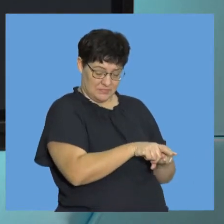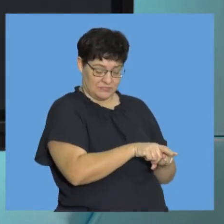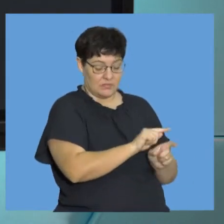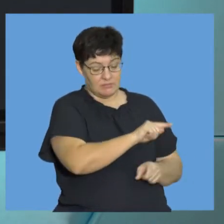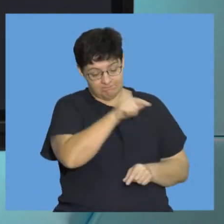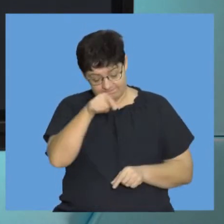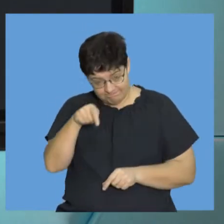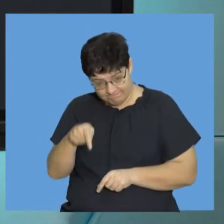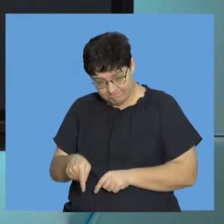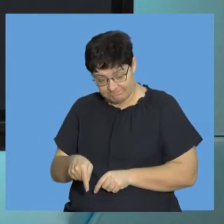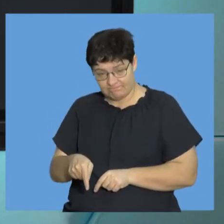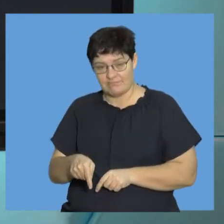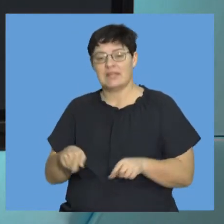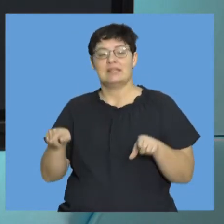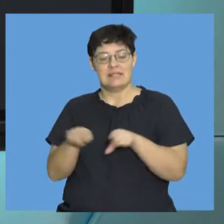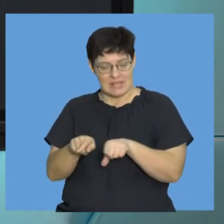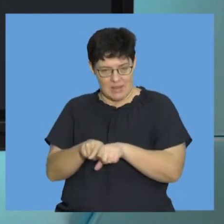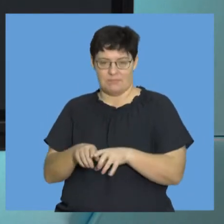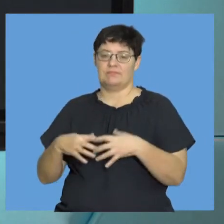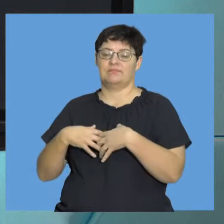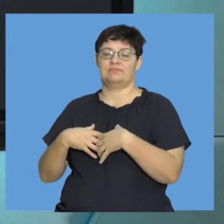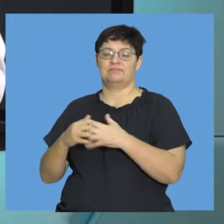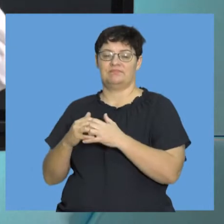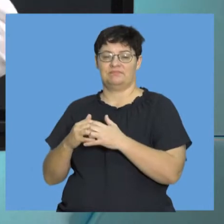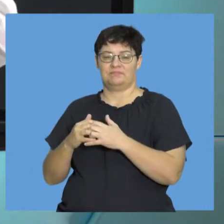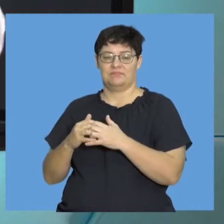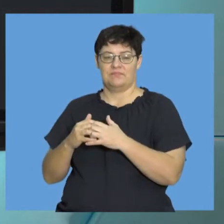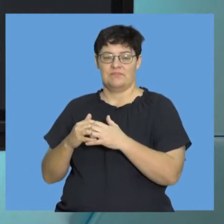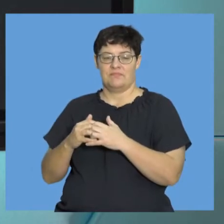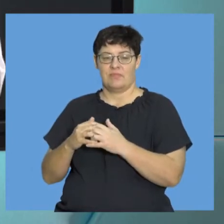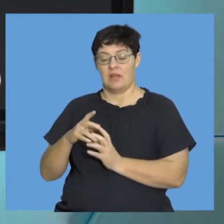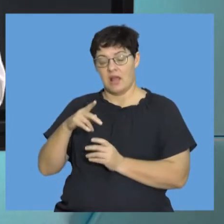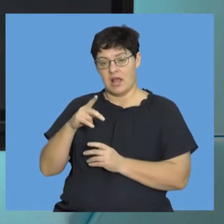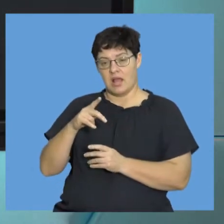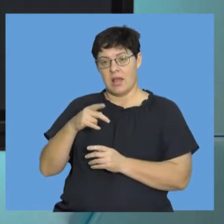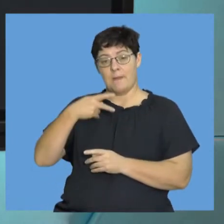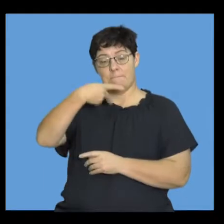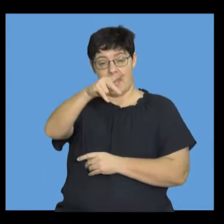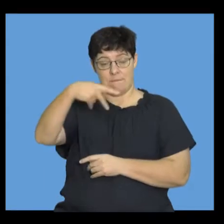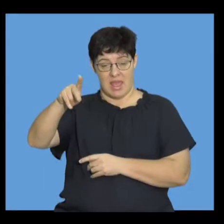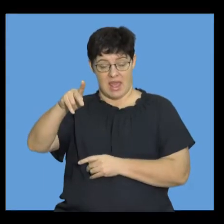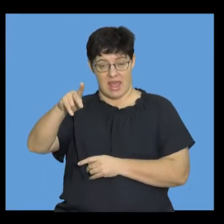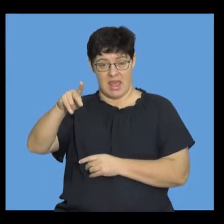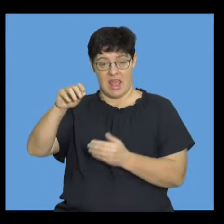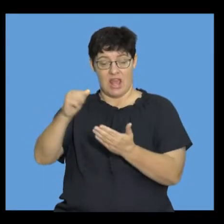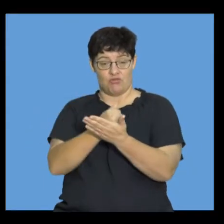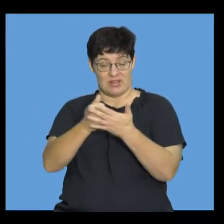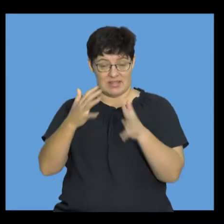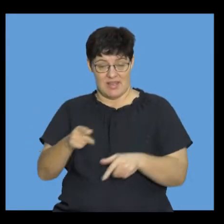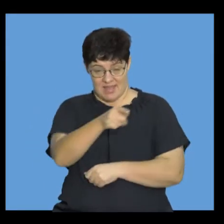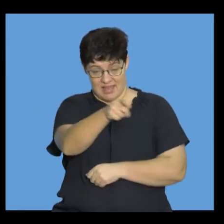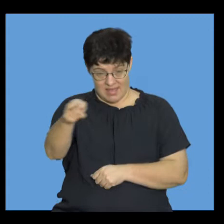debtors, by the same token, when we're drawing up our creditors' payments, we need to draw up